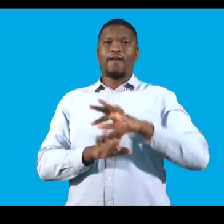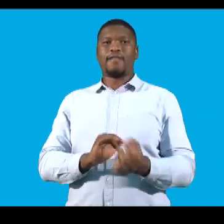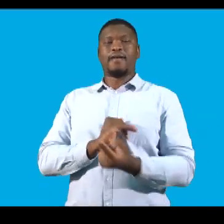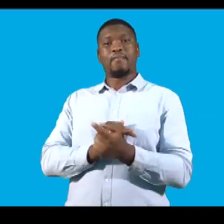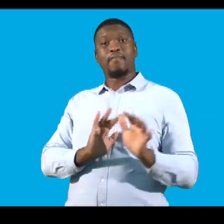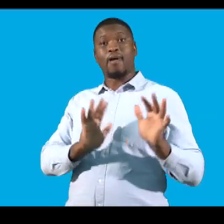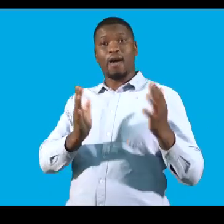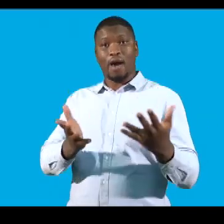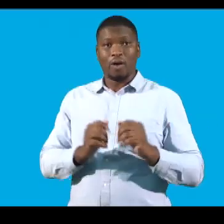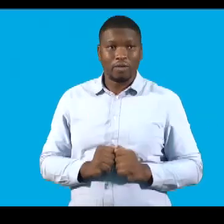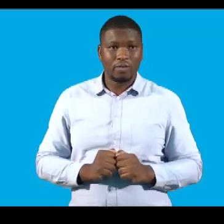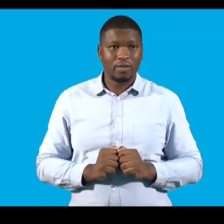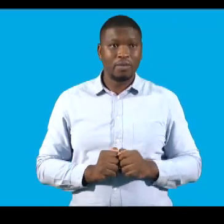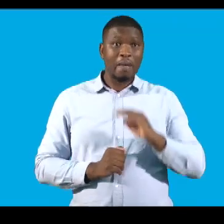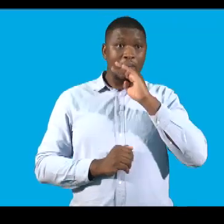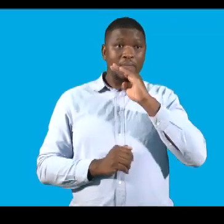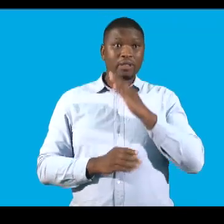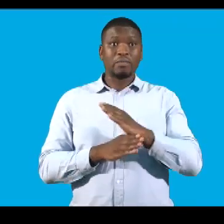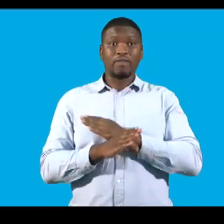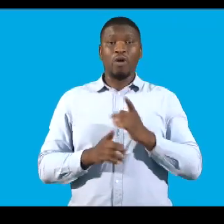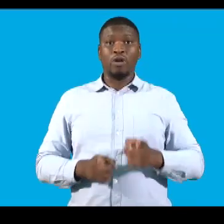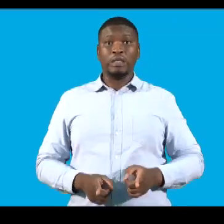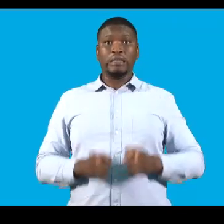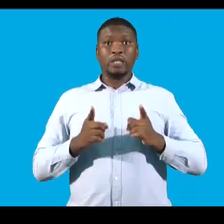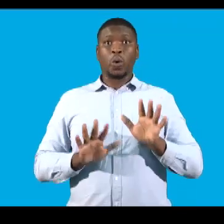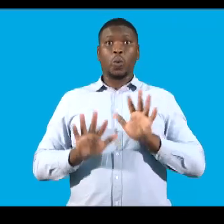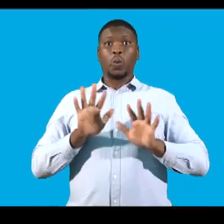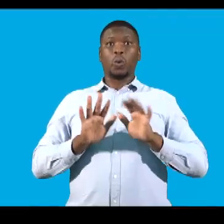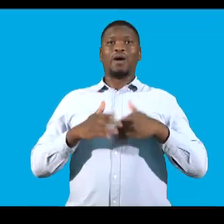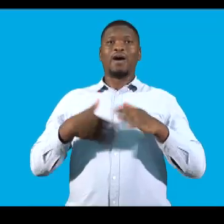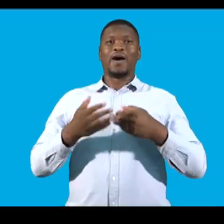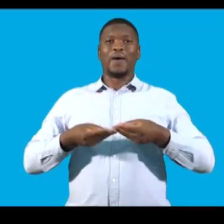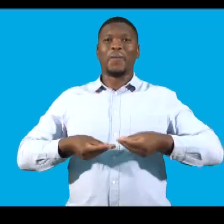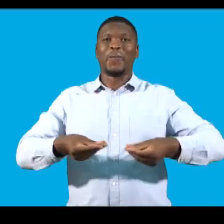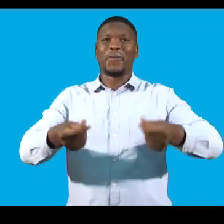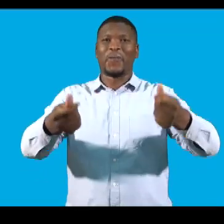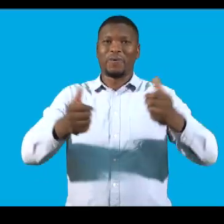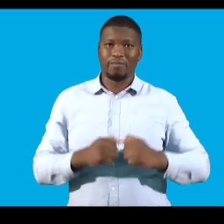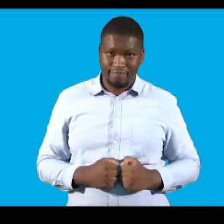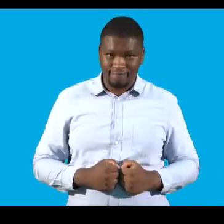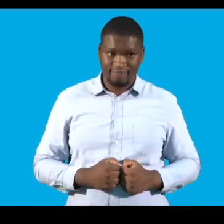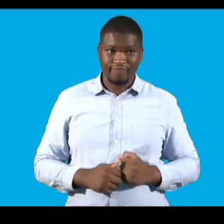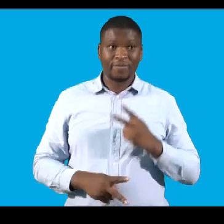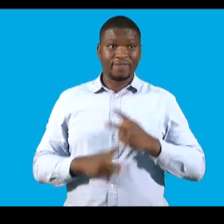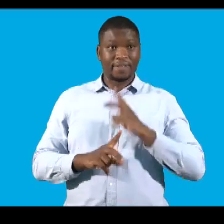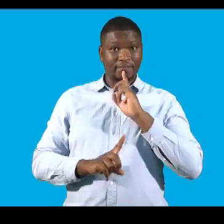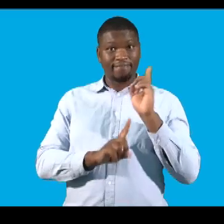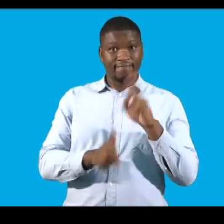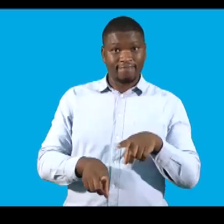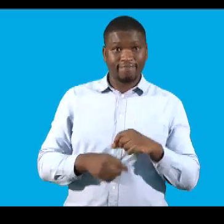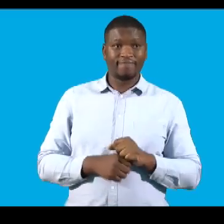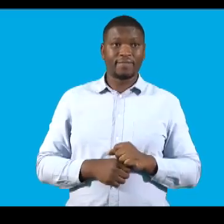through. That the danger presented by the storm has passed. Your final response,